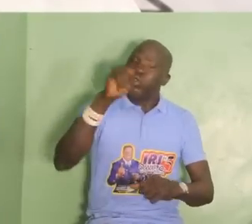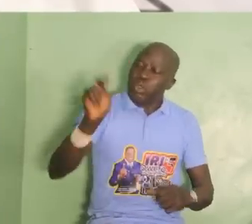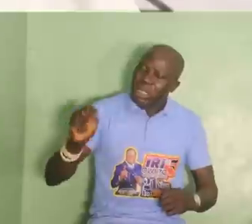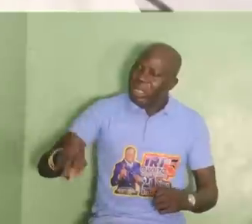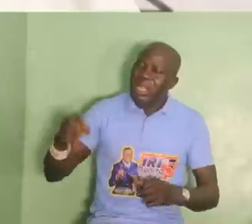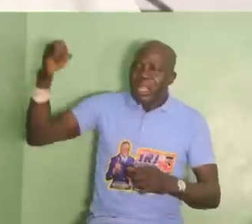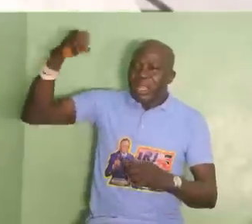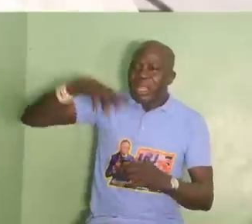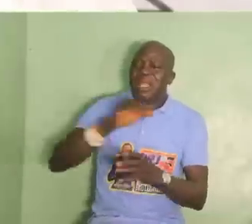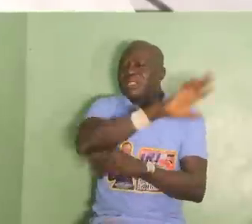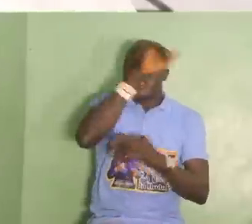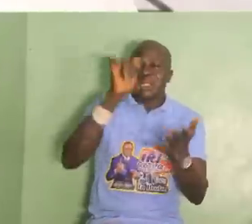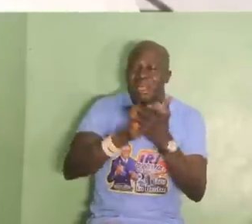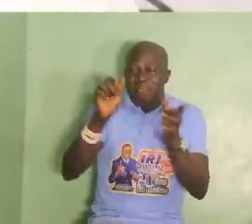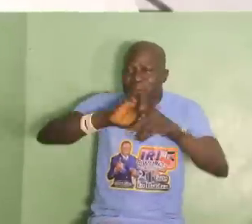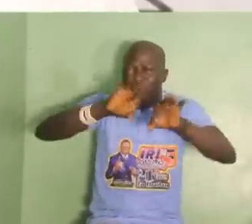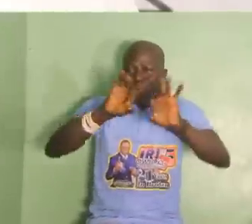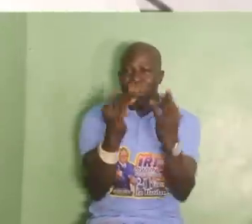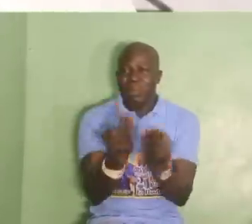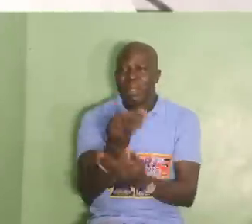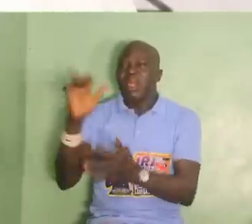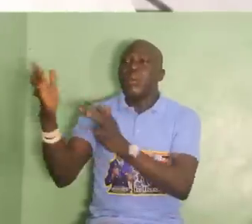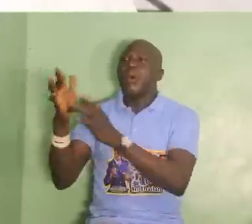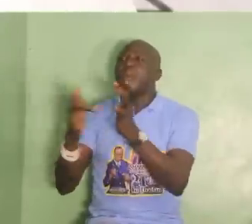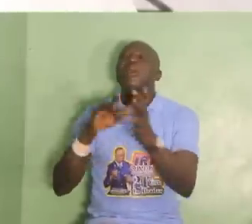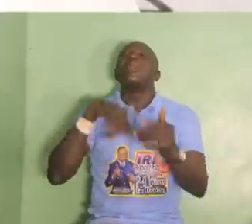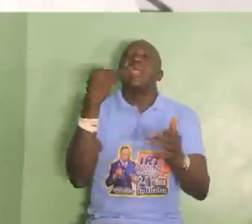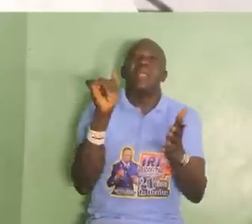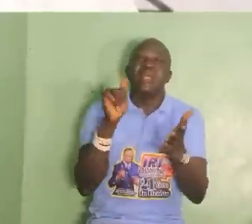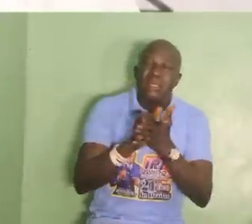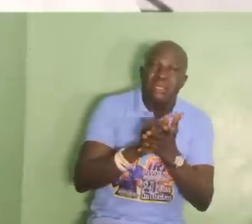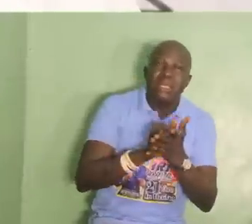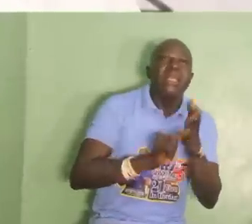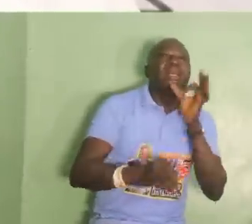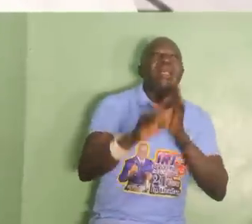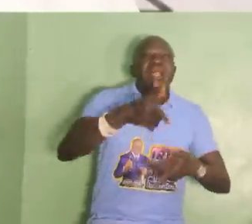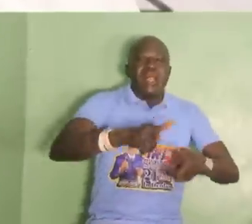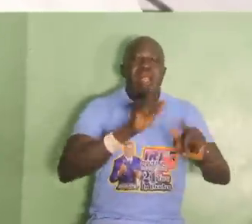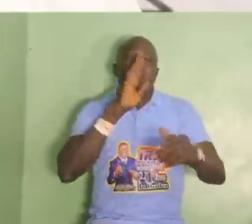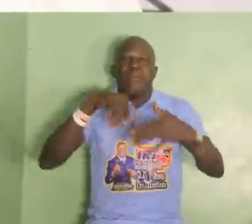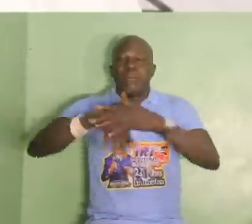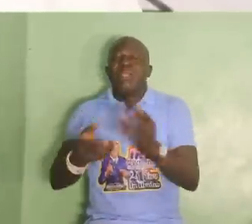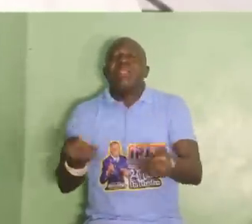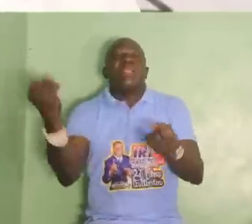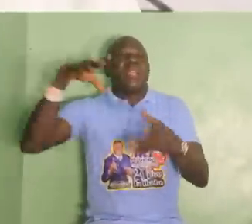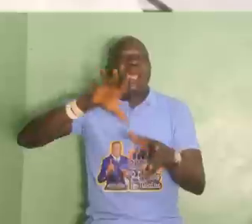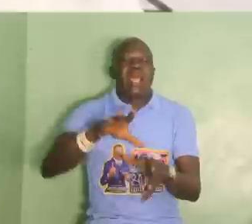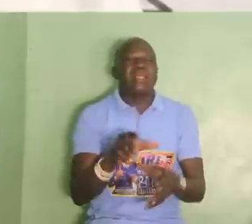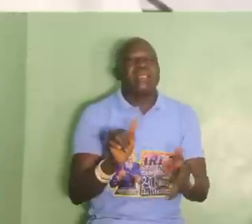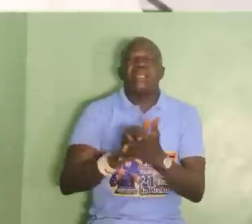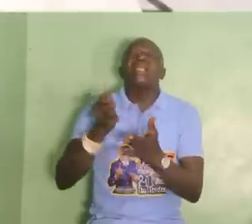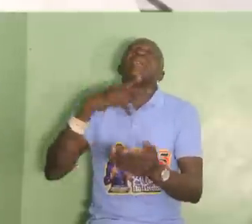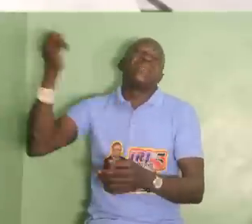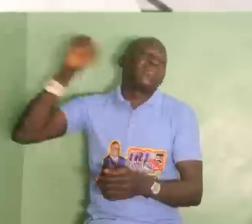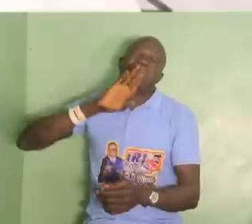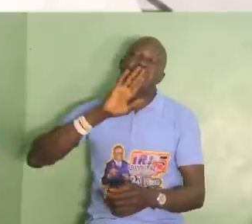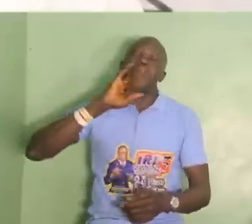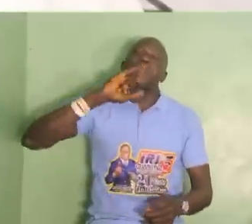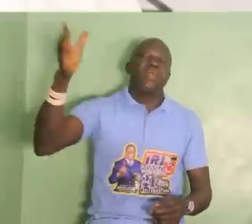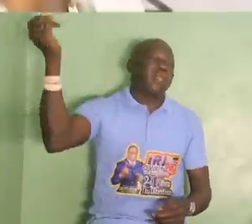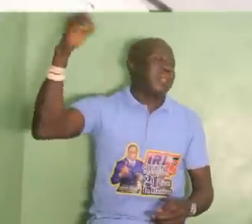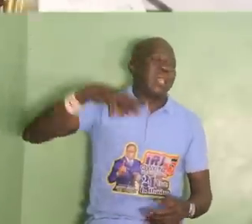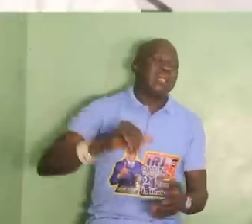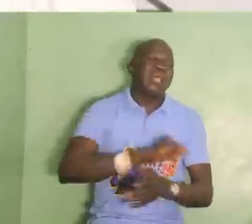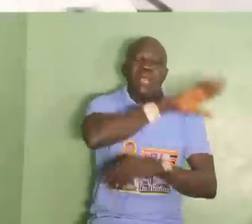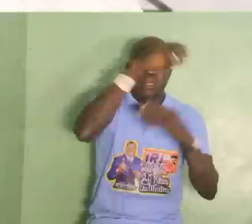well. This is happening in the dream. Go and read the scribe. We have God exalted